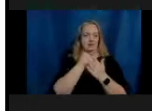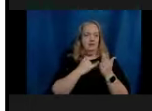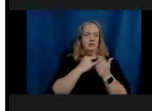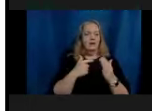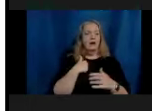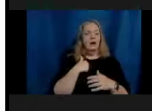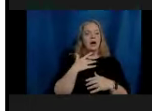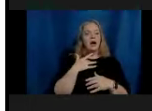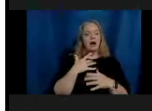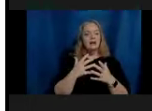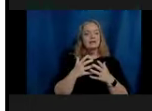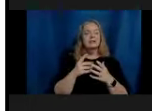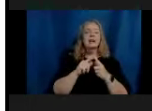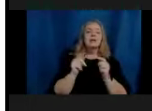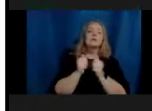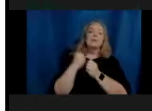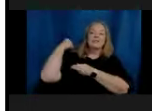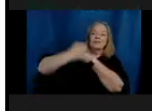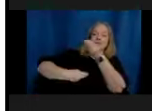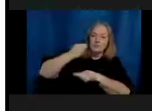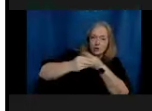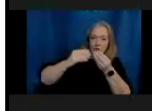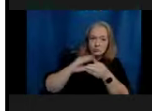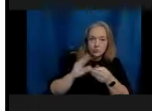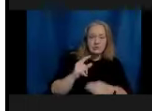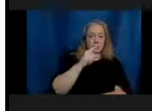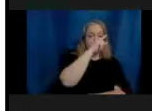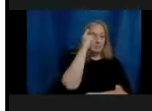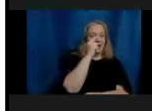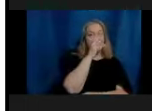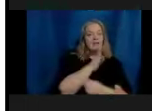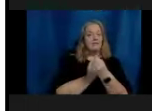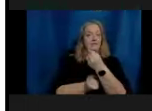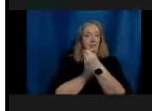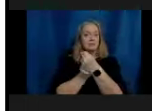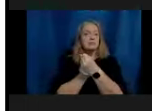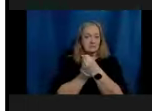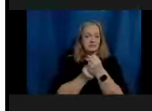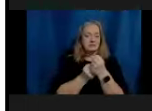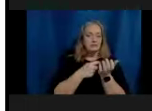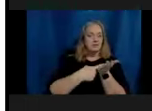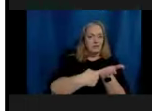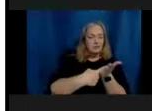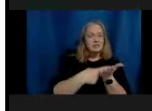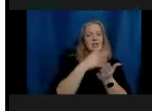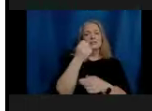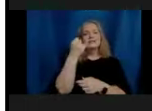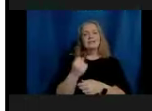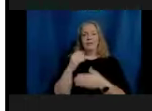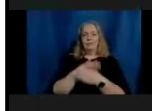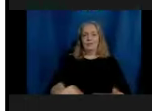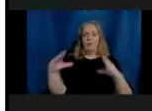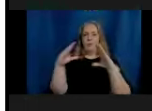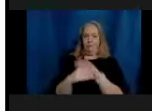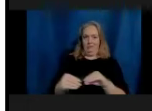lot of intergenerational stories around Black feminist conversations and Southern storytelling specifically. I work with personal experiences as